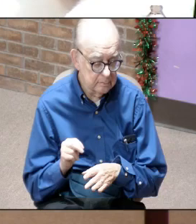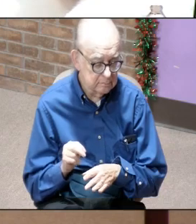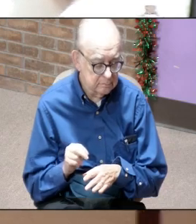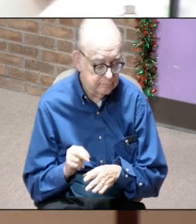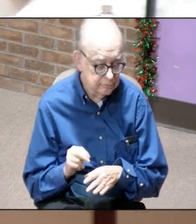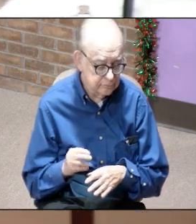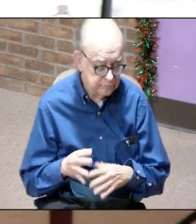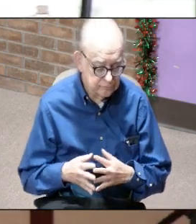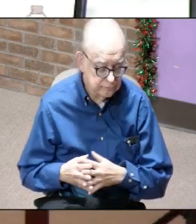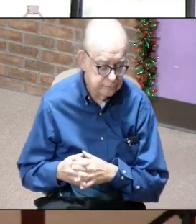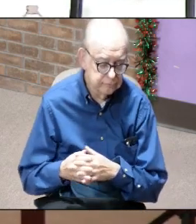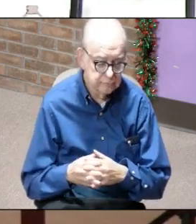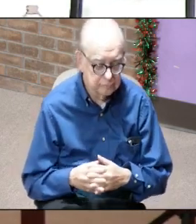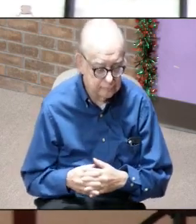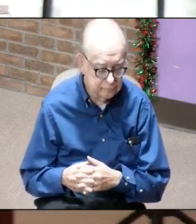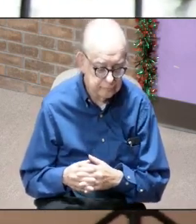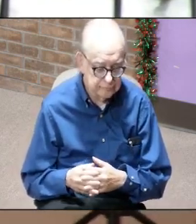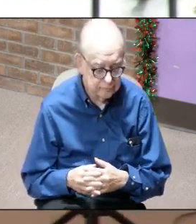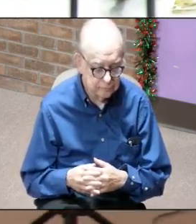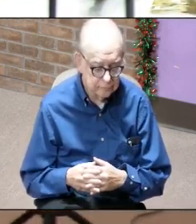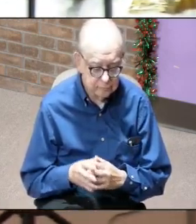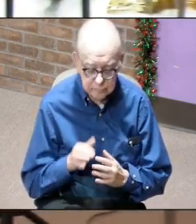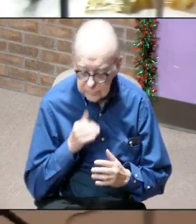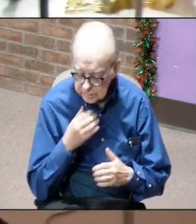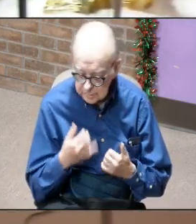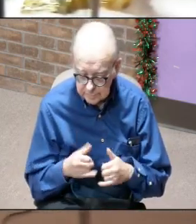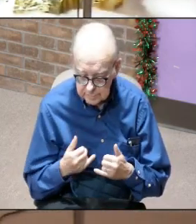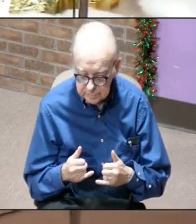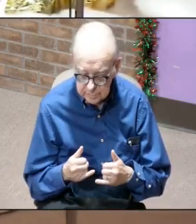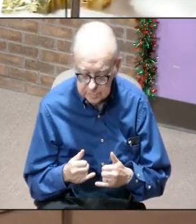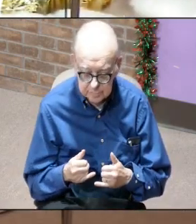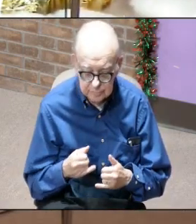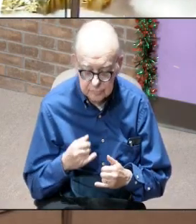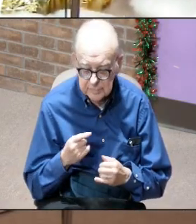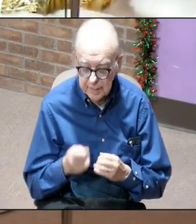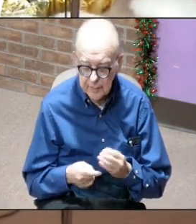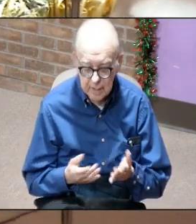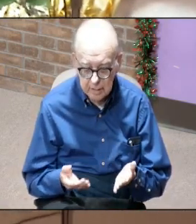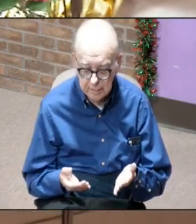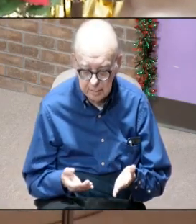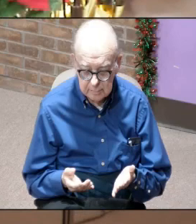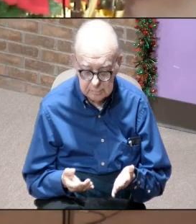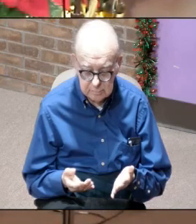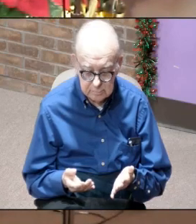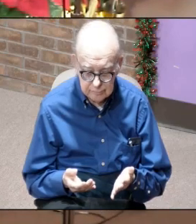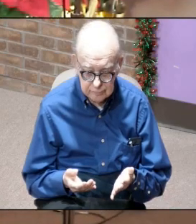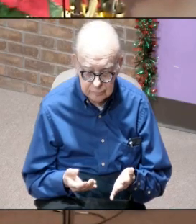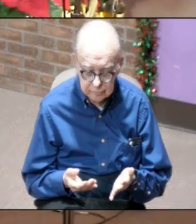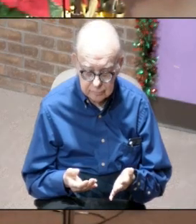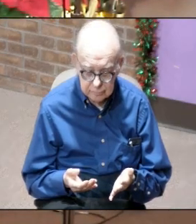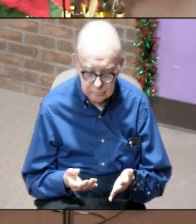America, ladies and gentlemen, is not a player in the end.